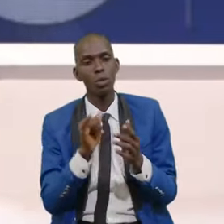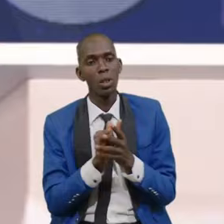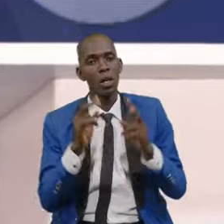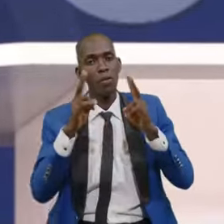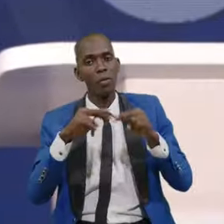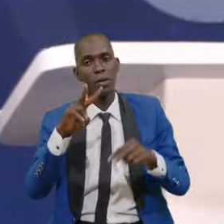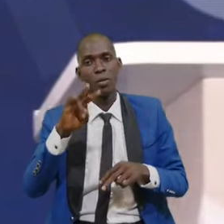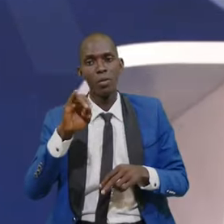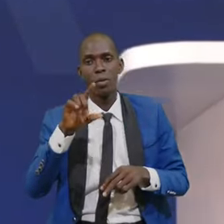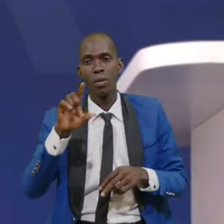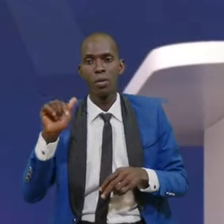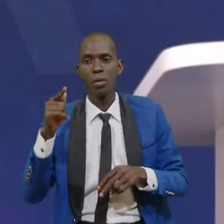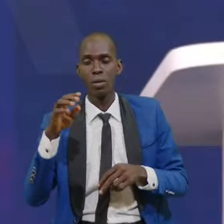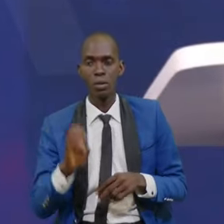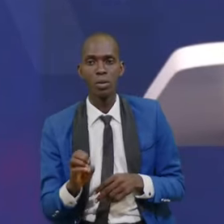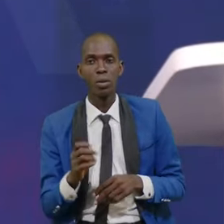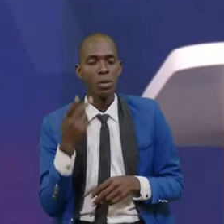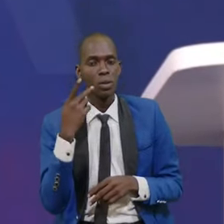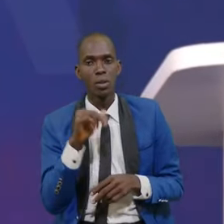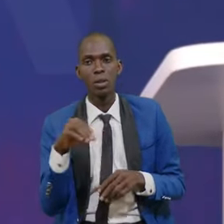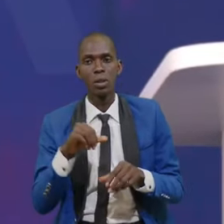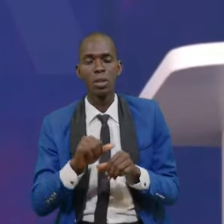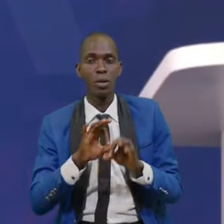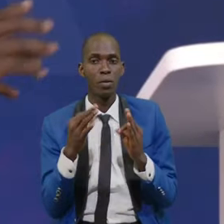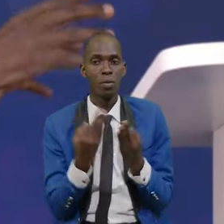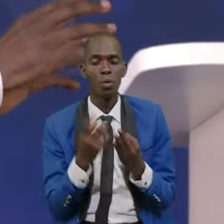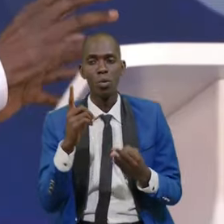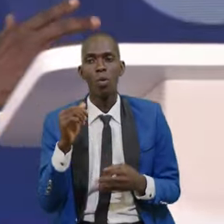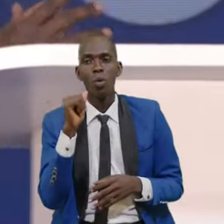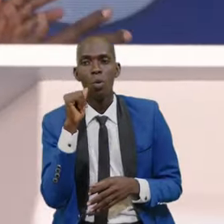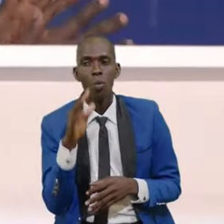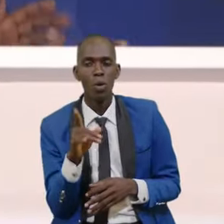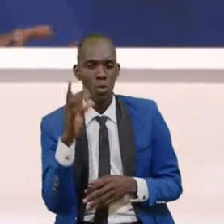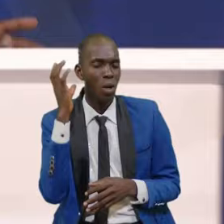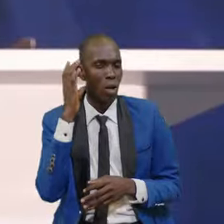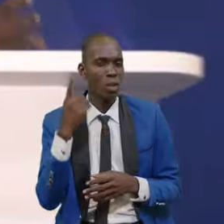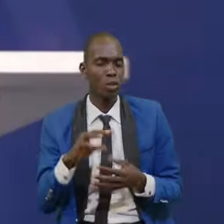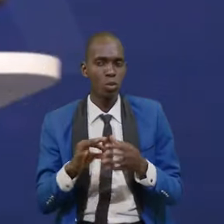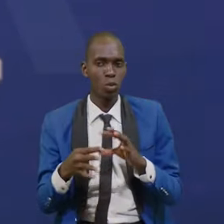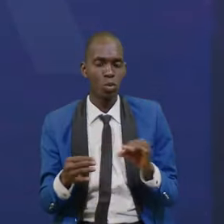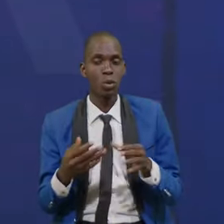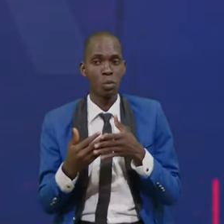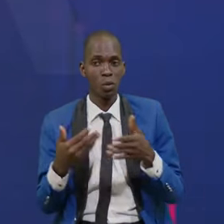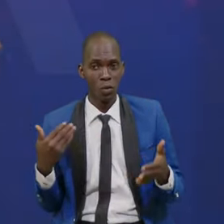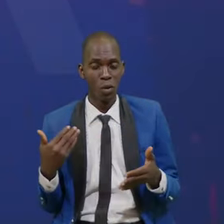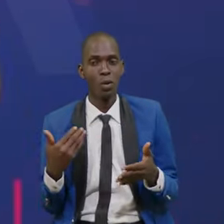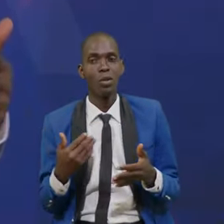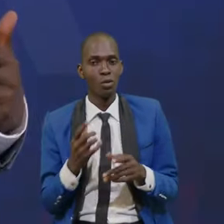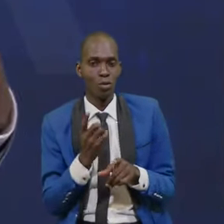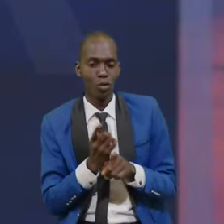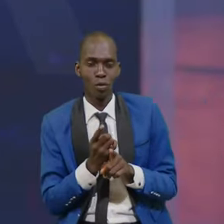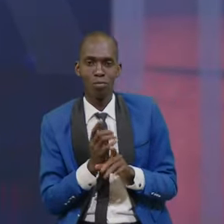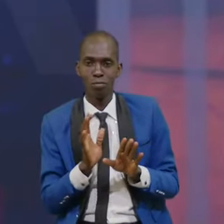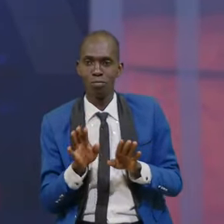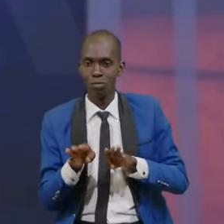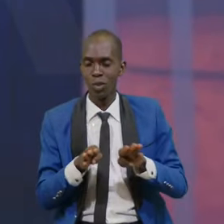a particular family, and the woman was, you've heard the story before, act as if you never heard, so that it can be new. So I